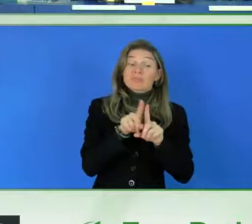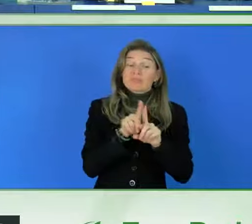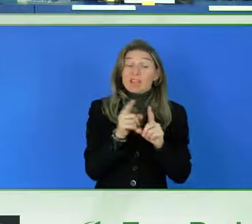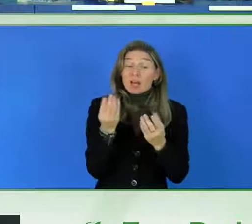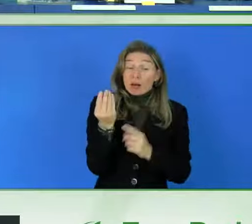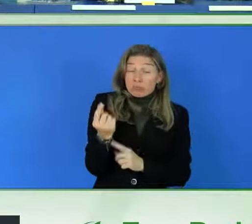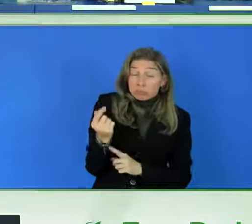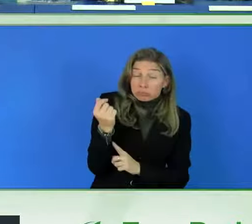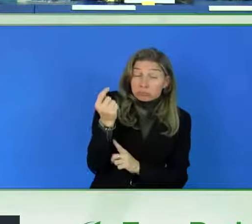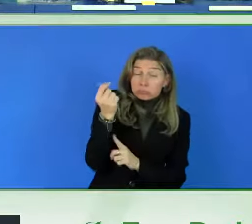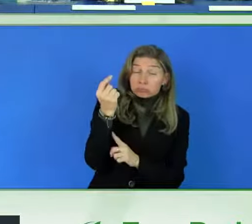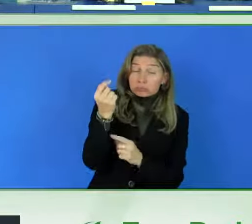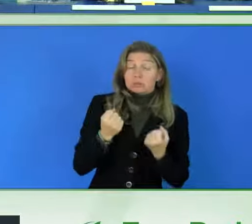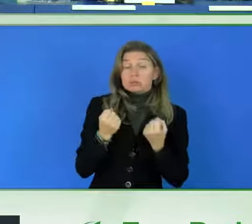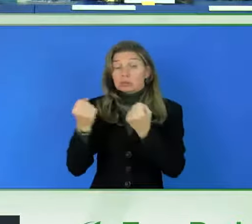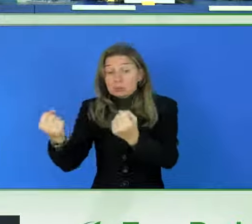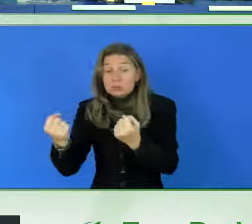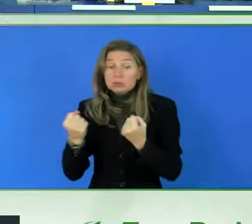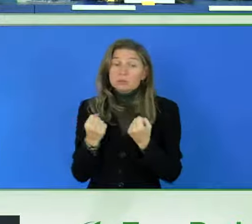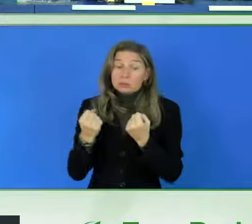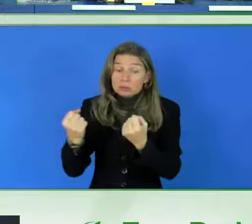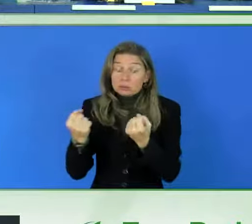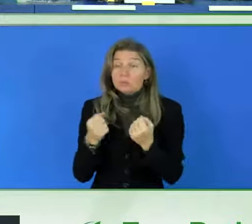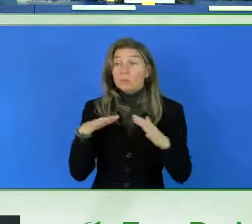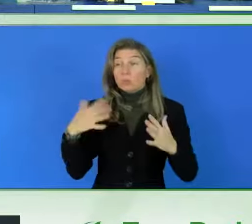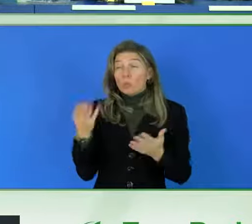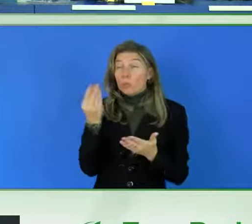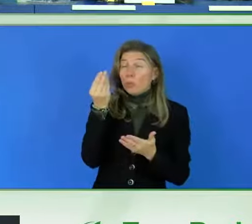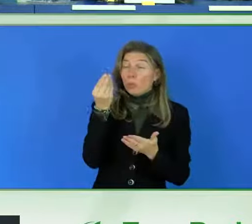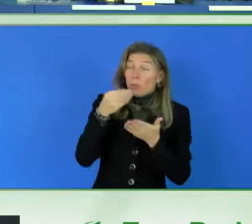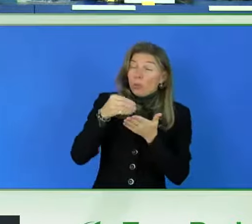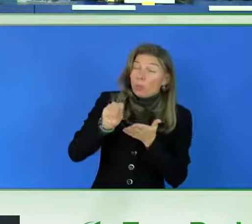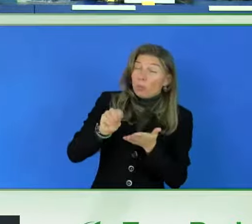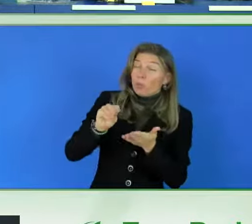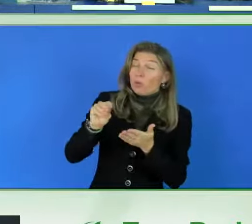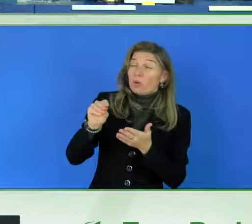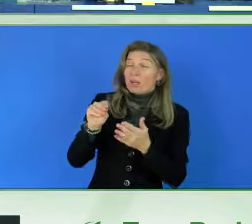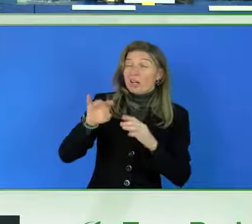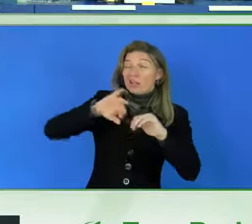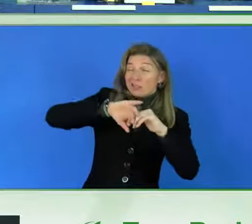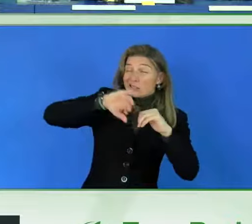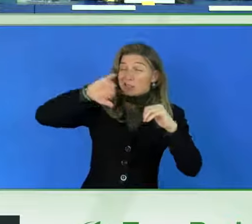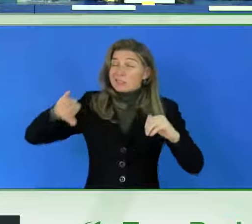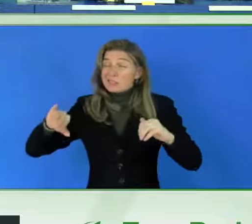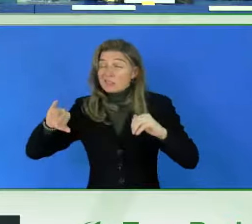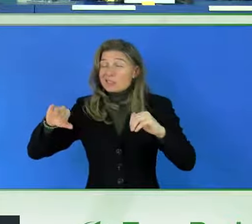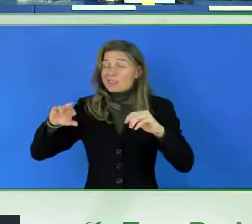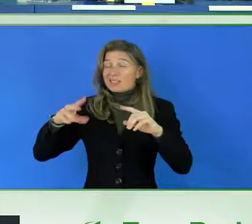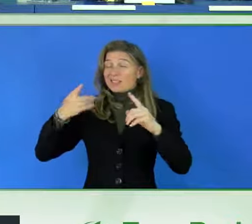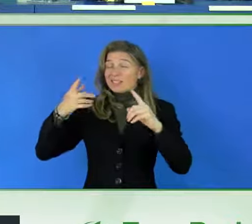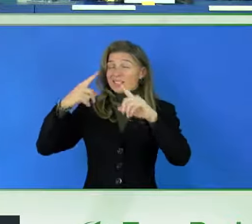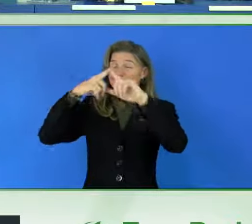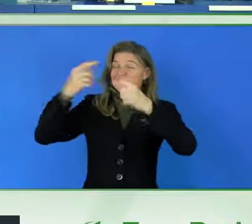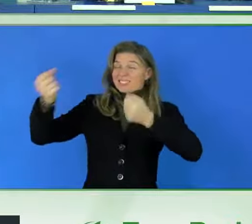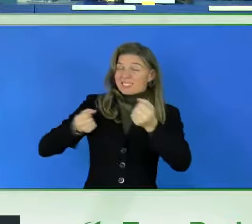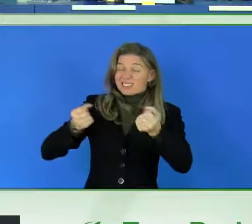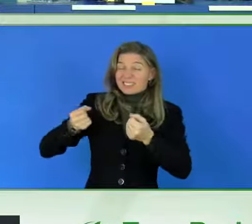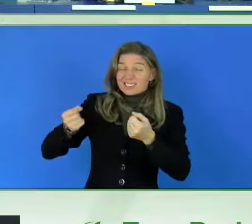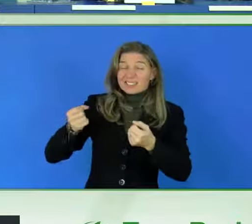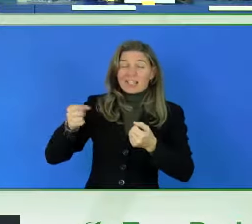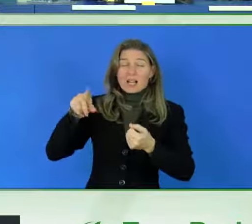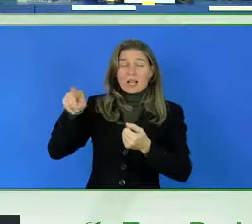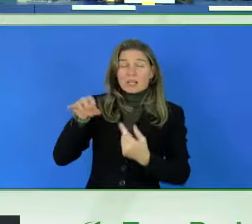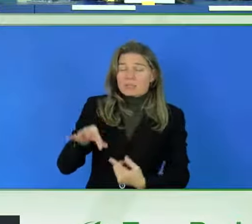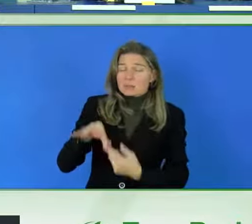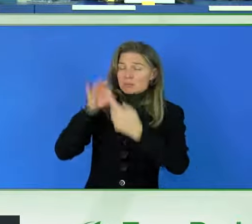administration. If you compare the cost of the seat of the adapted transport versus the